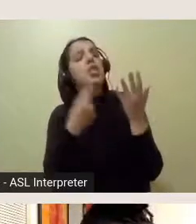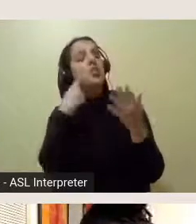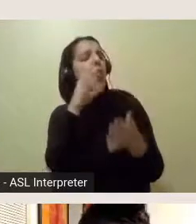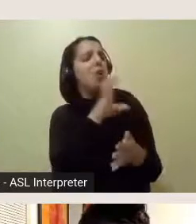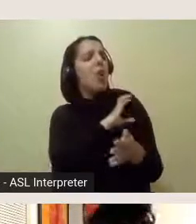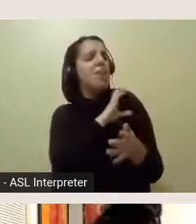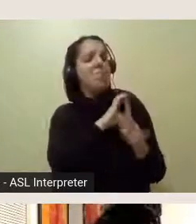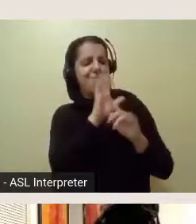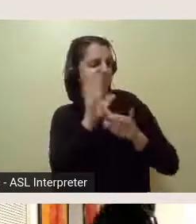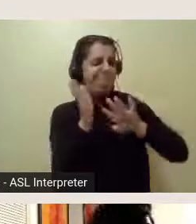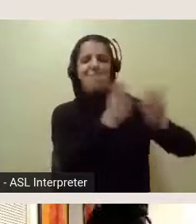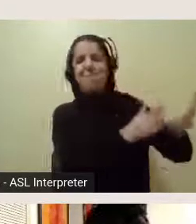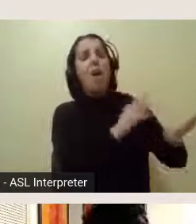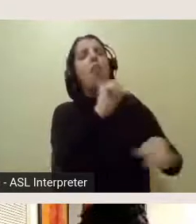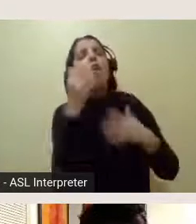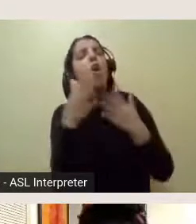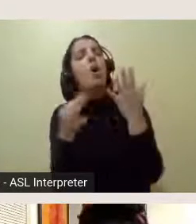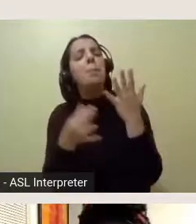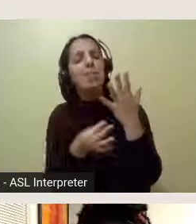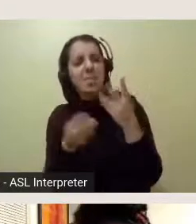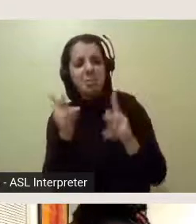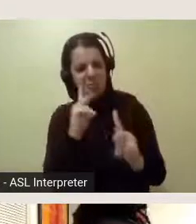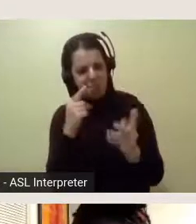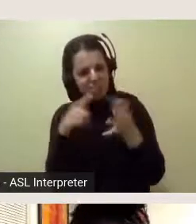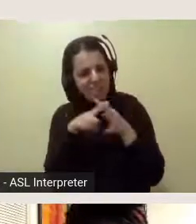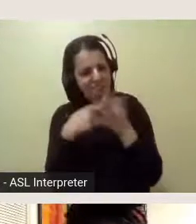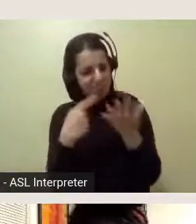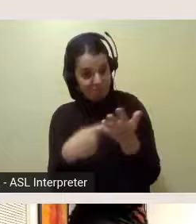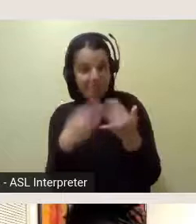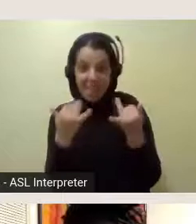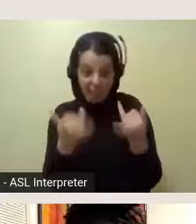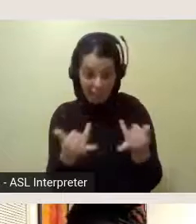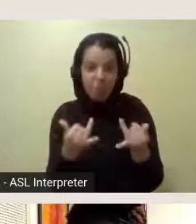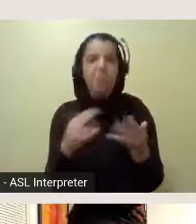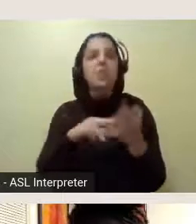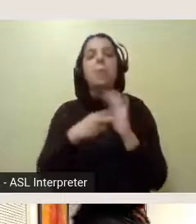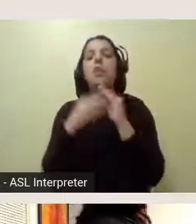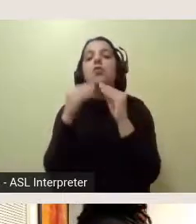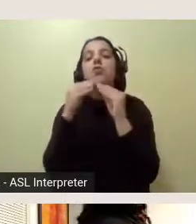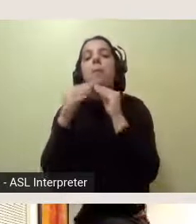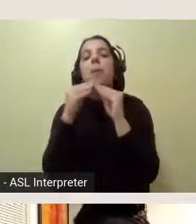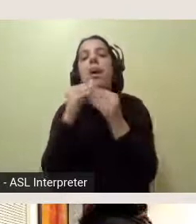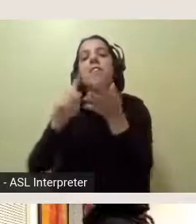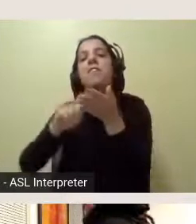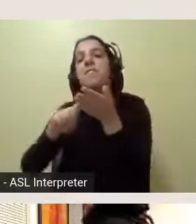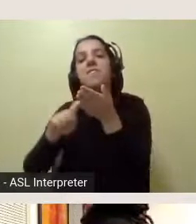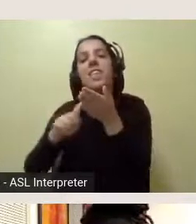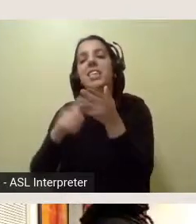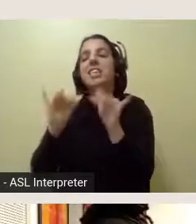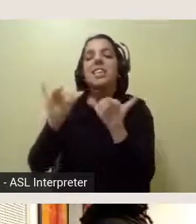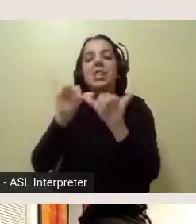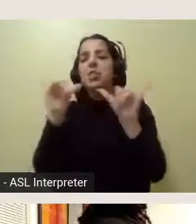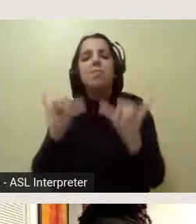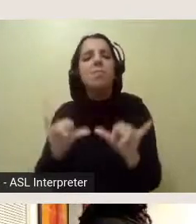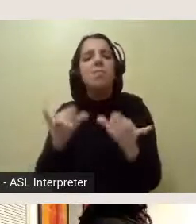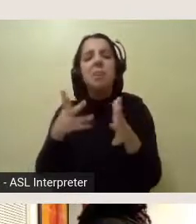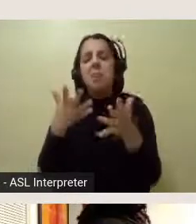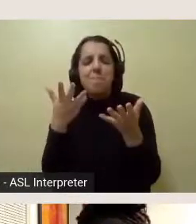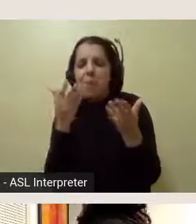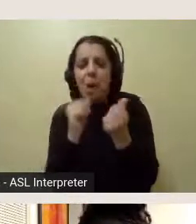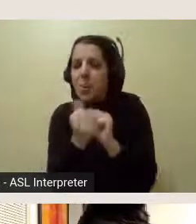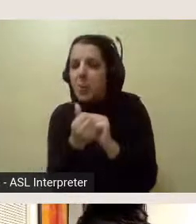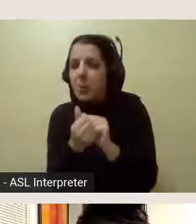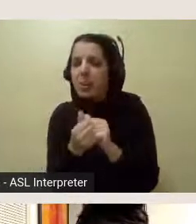being with each other in the world. And what does repair start to look like in this type of situation? Maybe Ursula, Jason, and